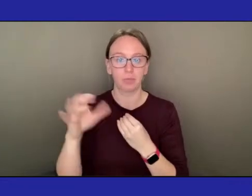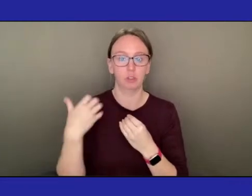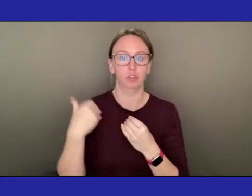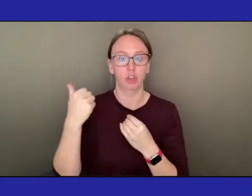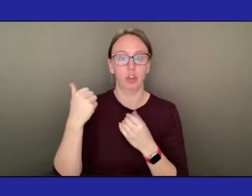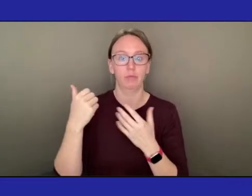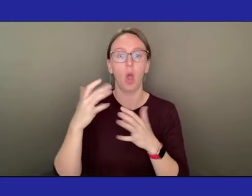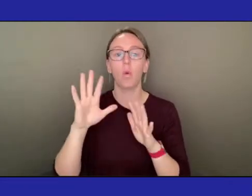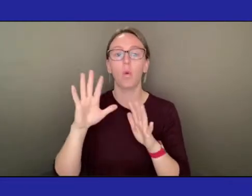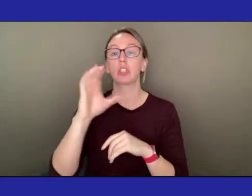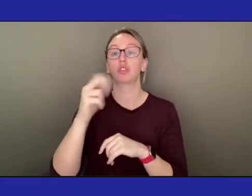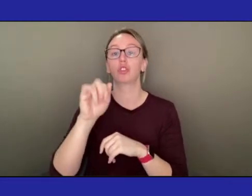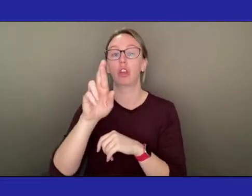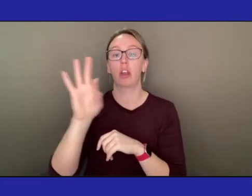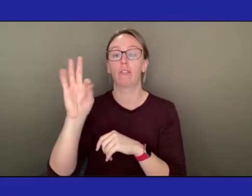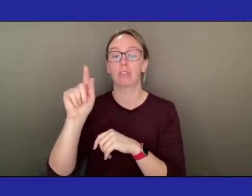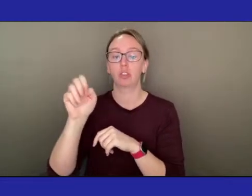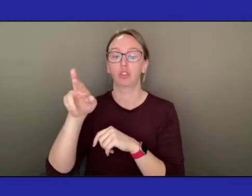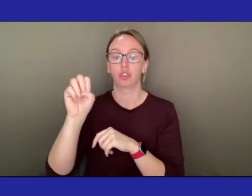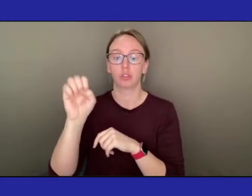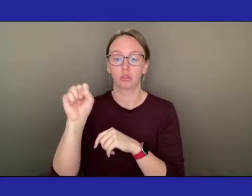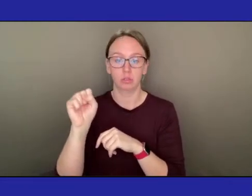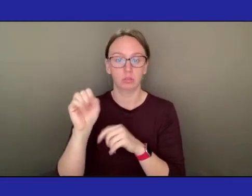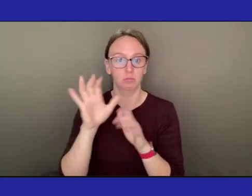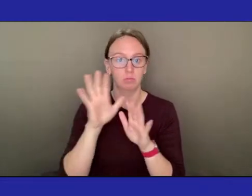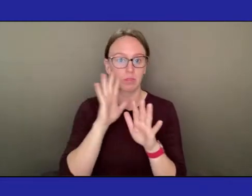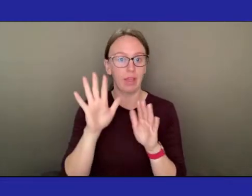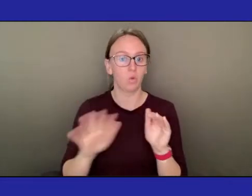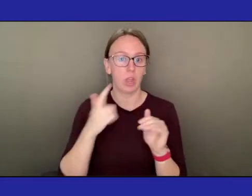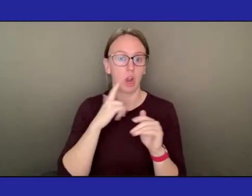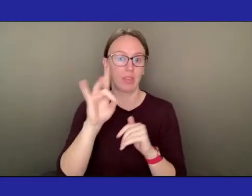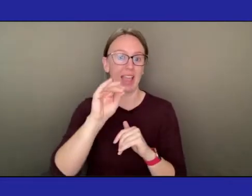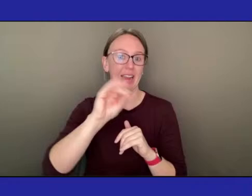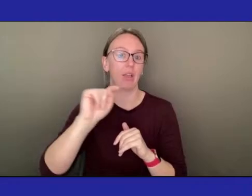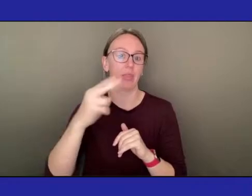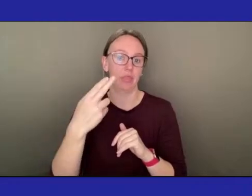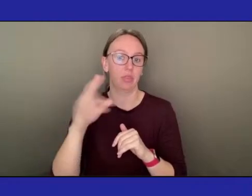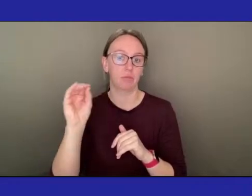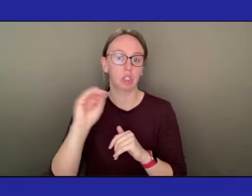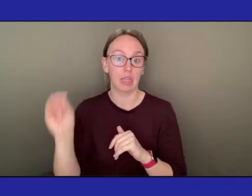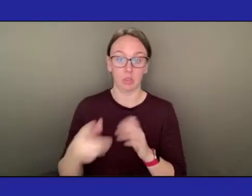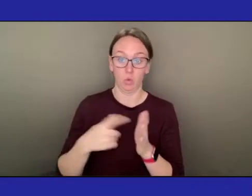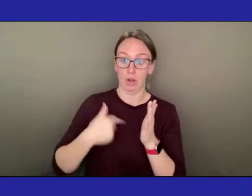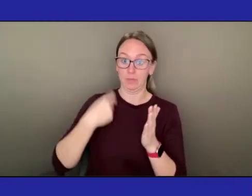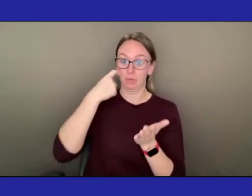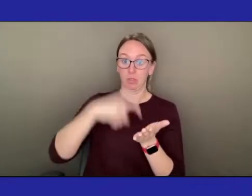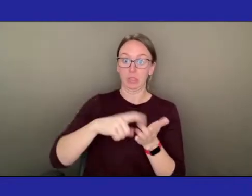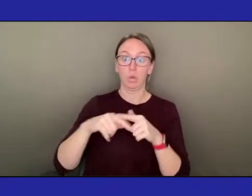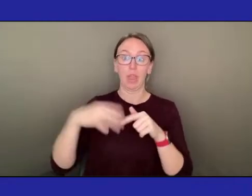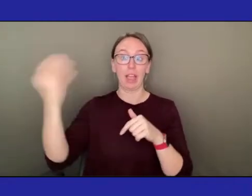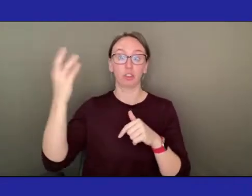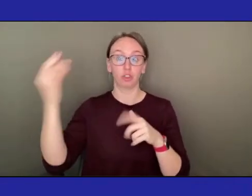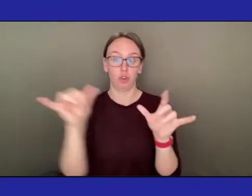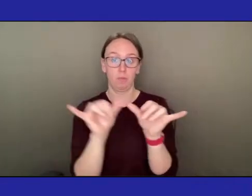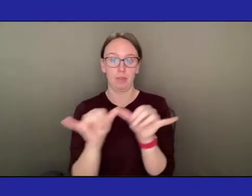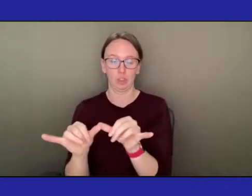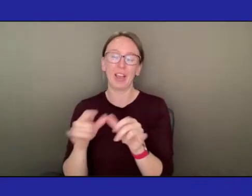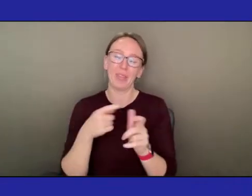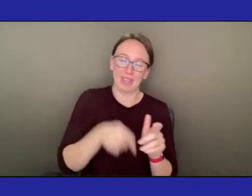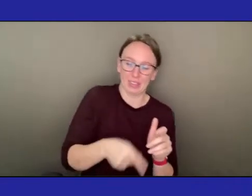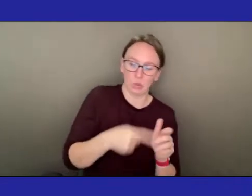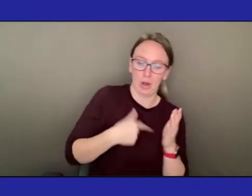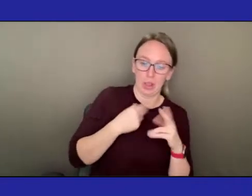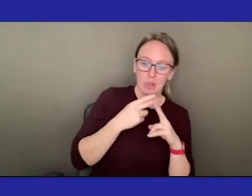percentile. So what I'm seeing here is both on external benchmarking and on, really, this is what I would call internal benchmarking. We